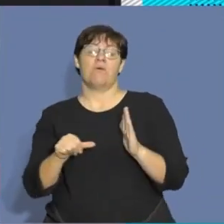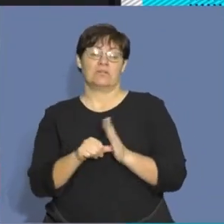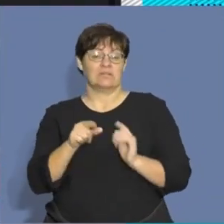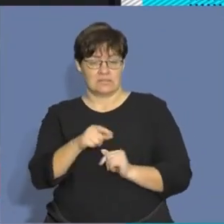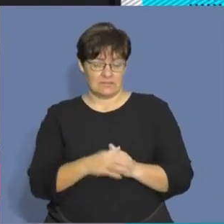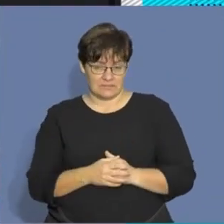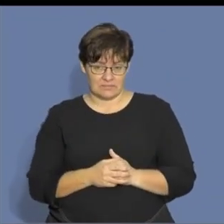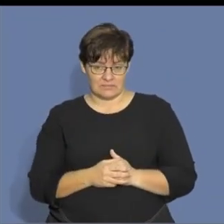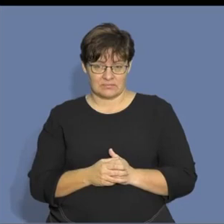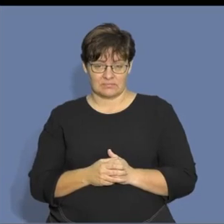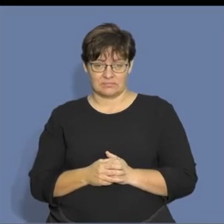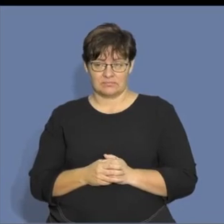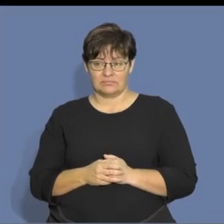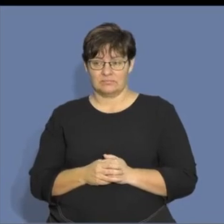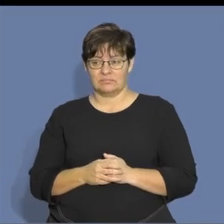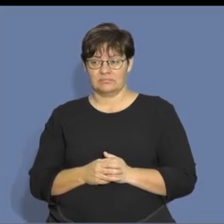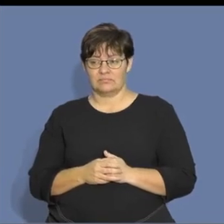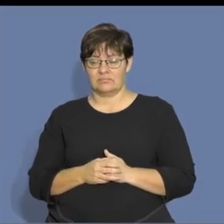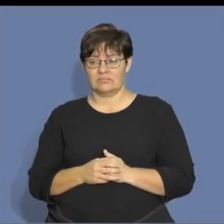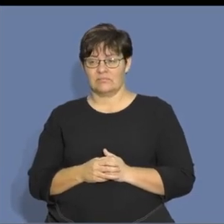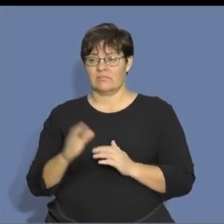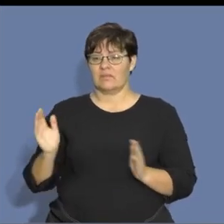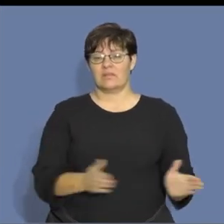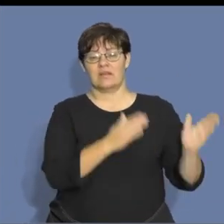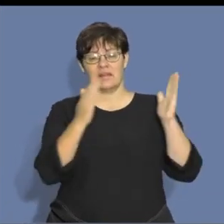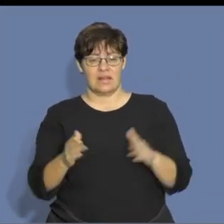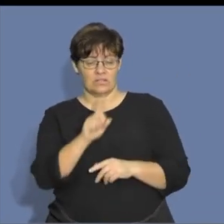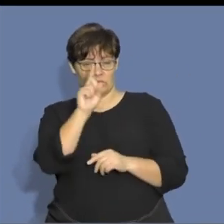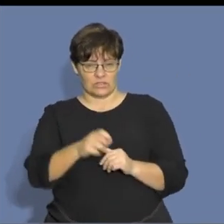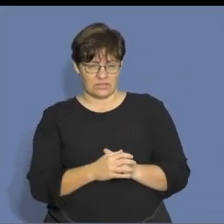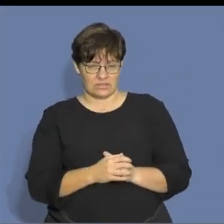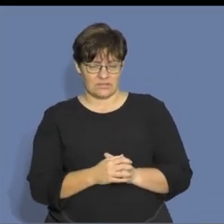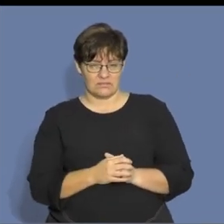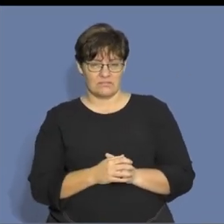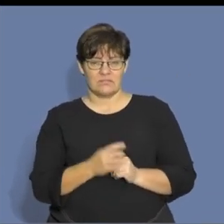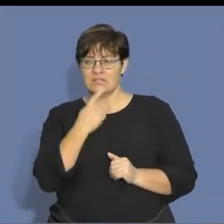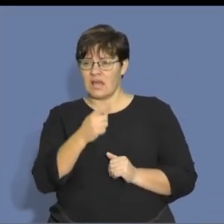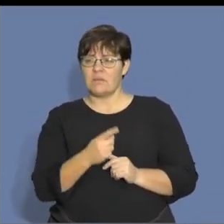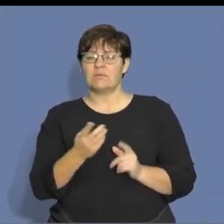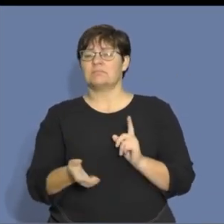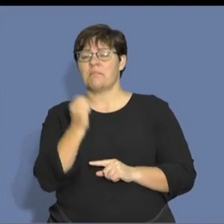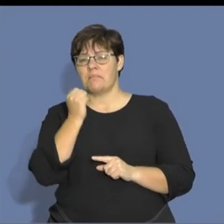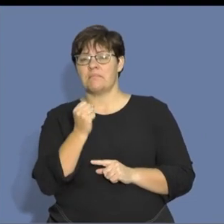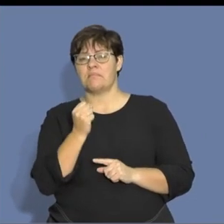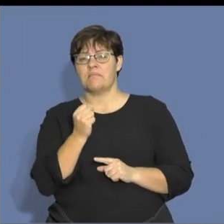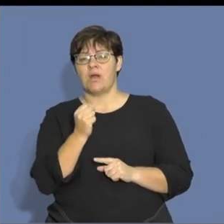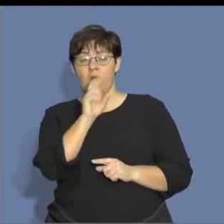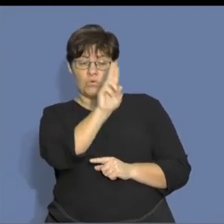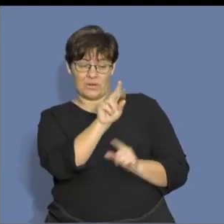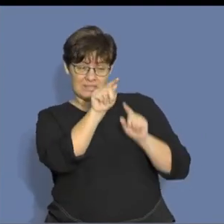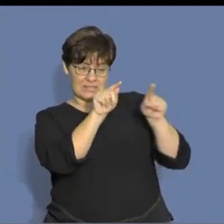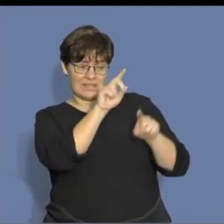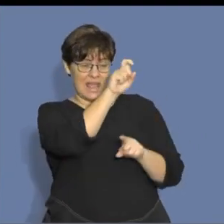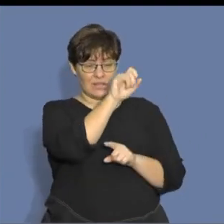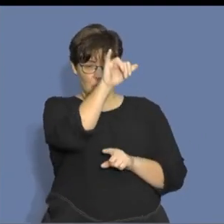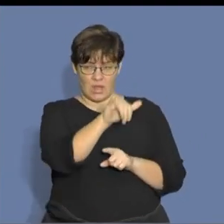this section. Excellent. So let's move on to the next question. The next question says, determine the coordinates of the center of the circle and the